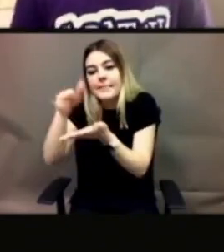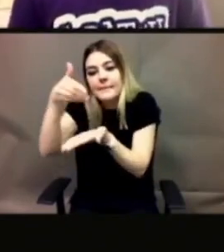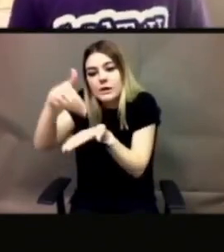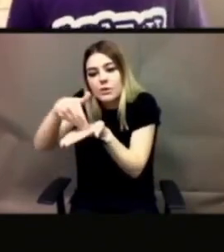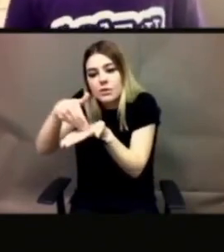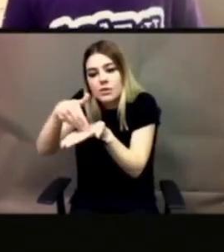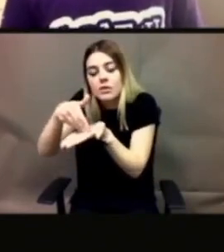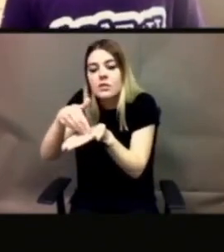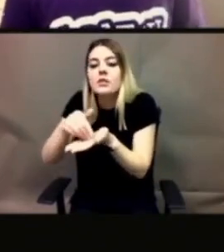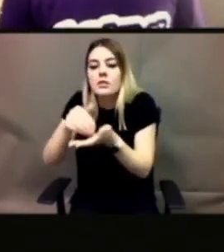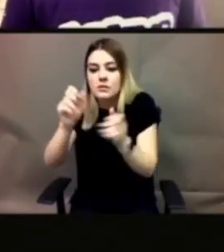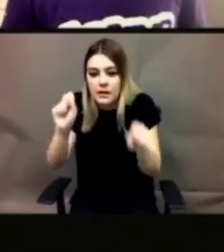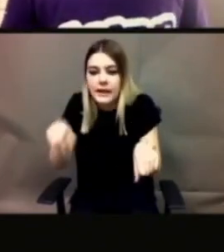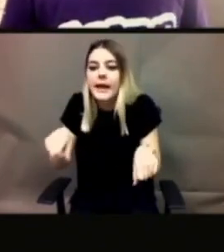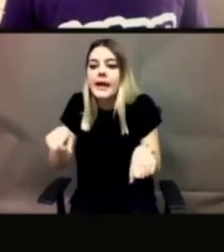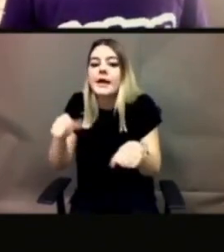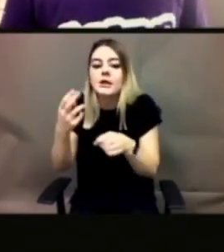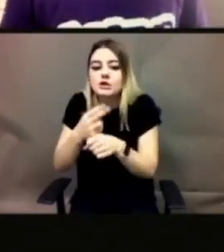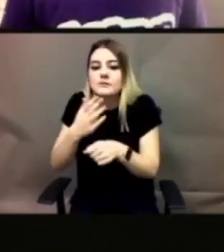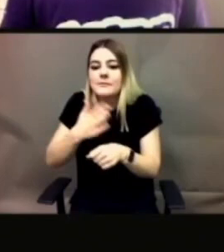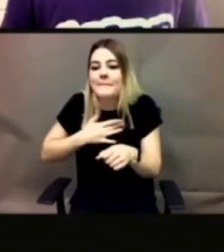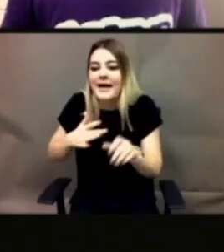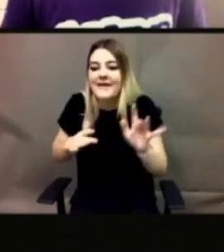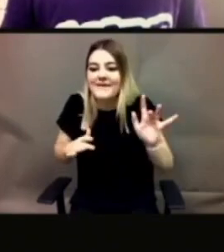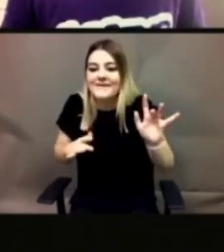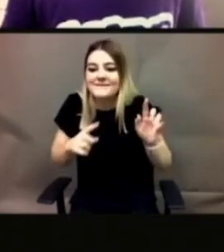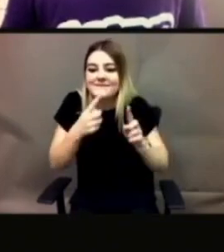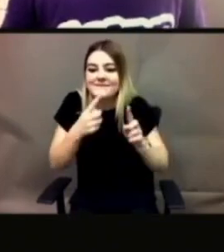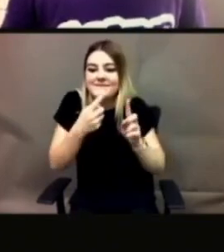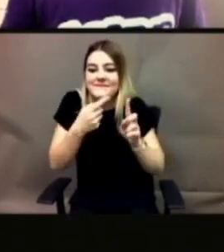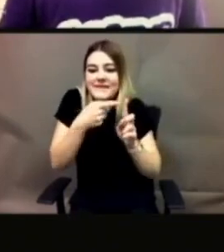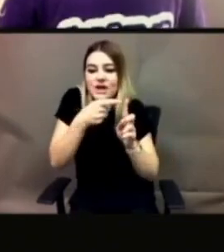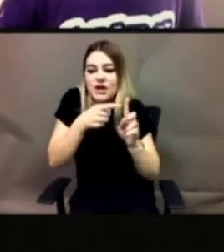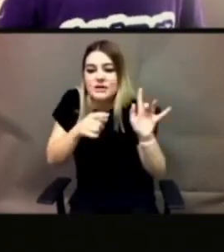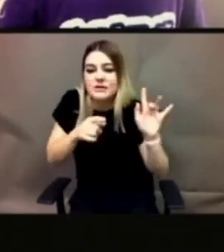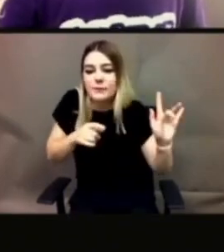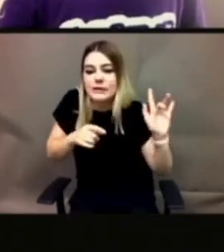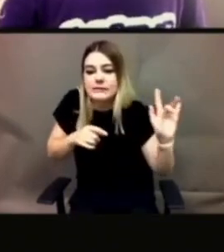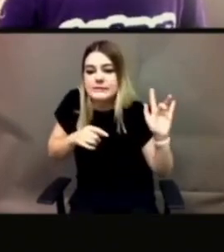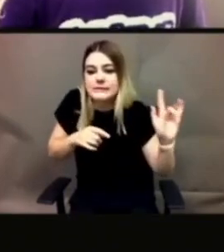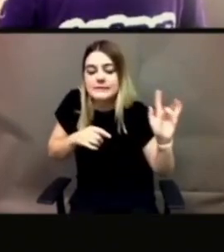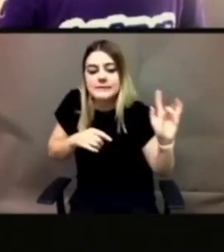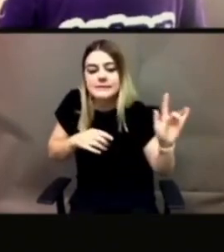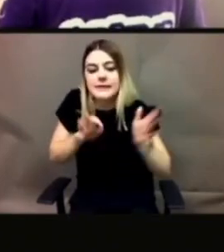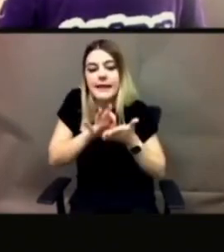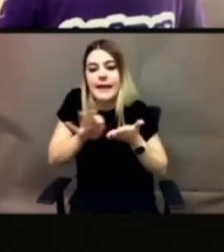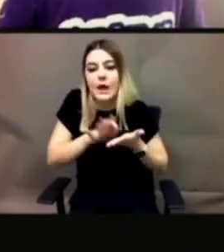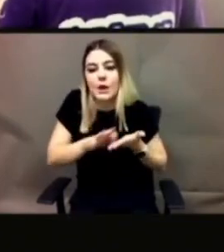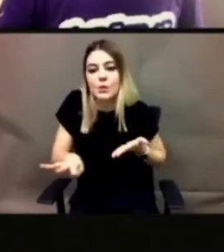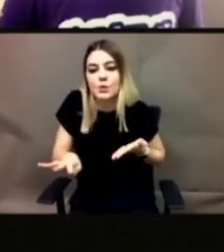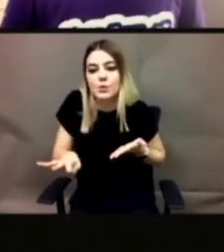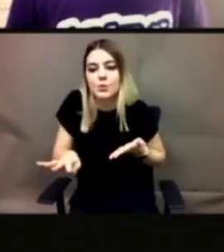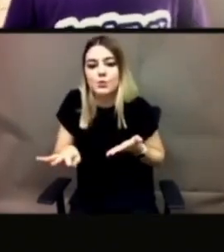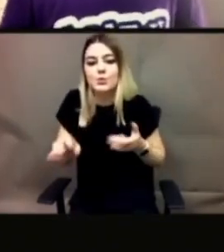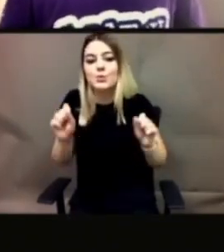finger to press and count. And this also makes a really fun way to play Flappy